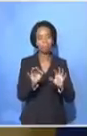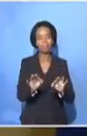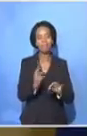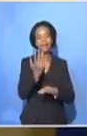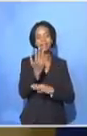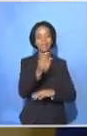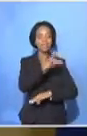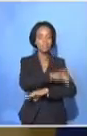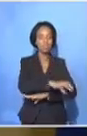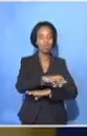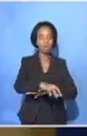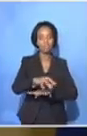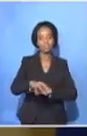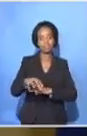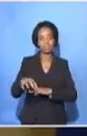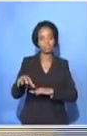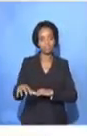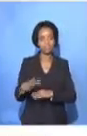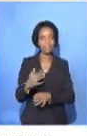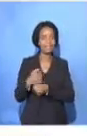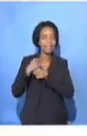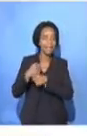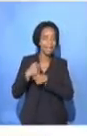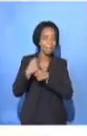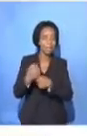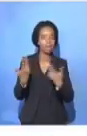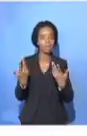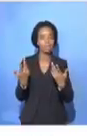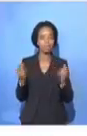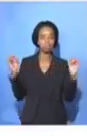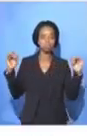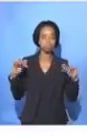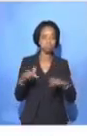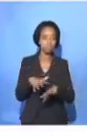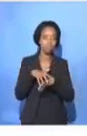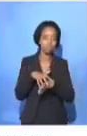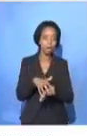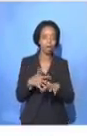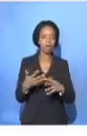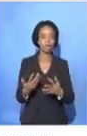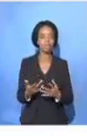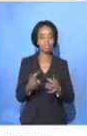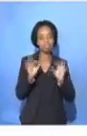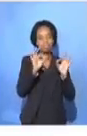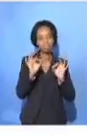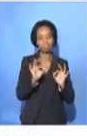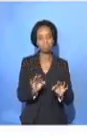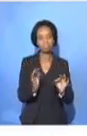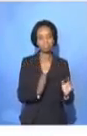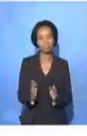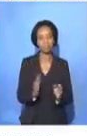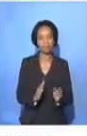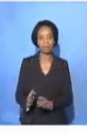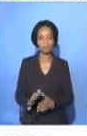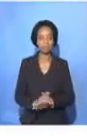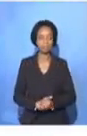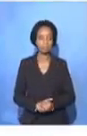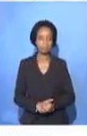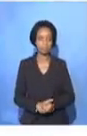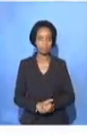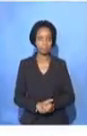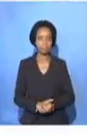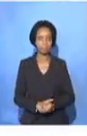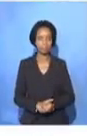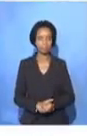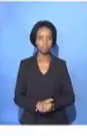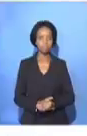9 provinces, and the campaign rallies that we witnessed were well organized and attended. The